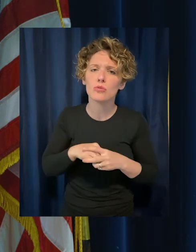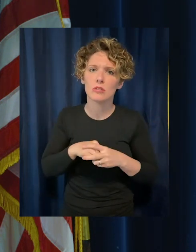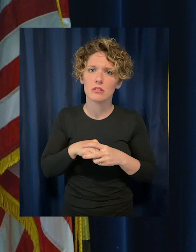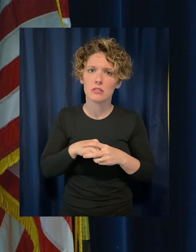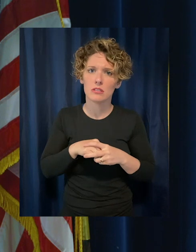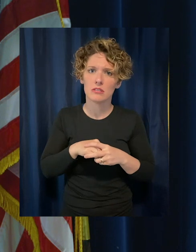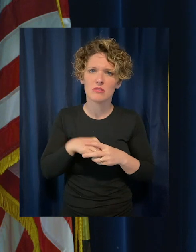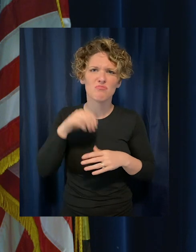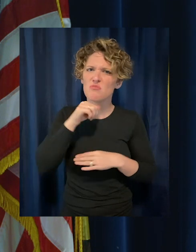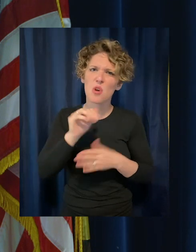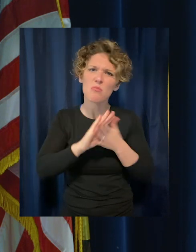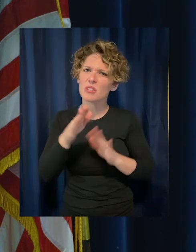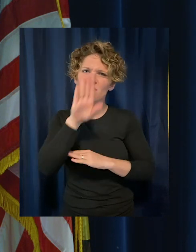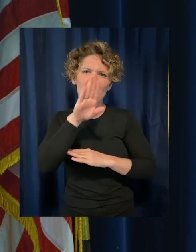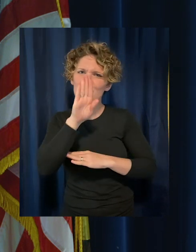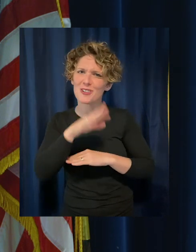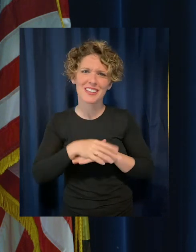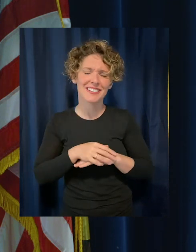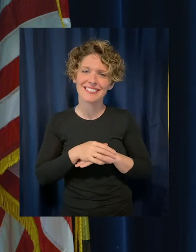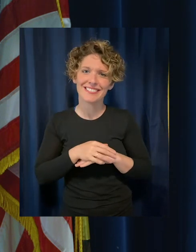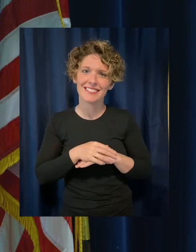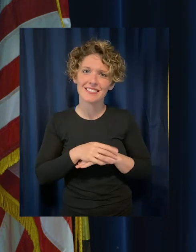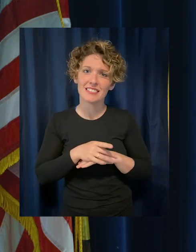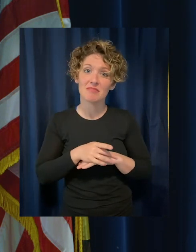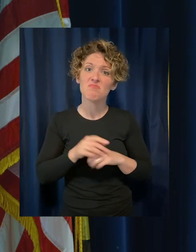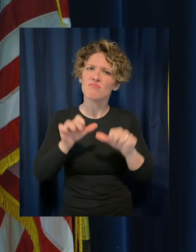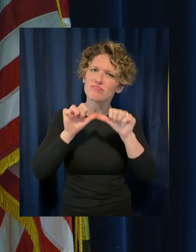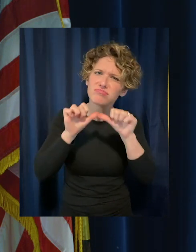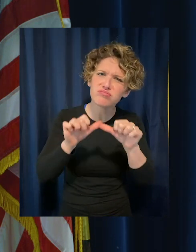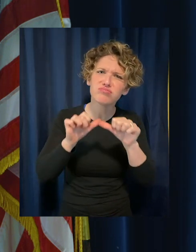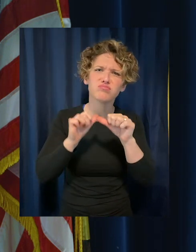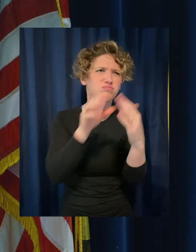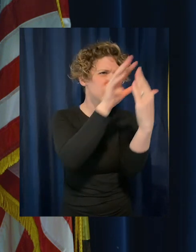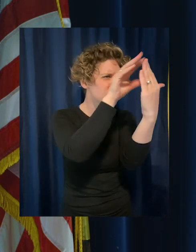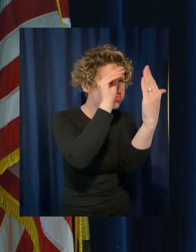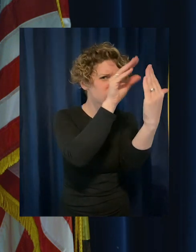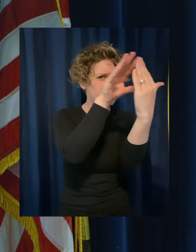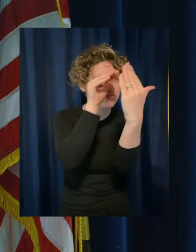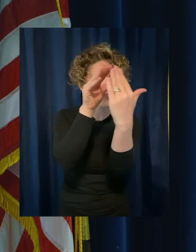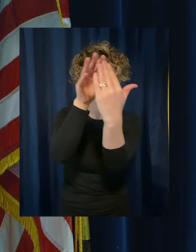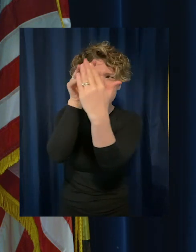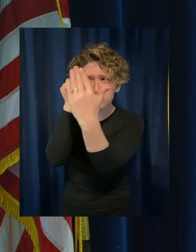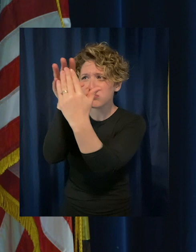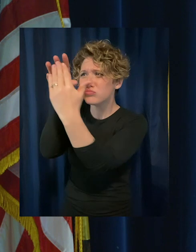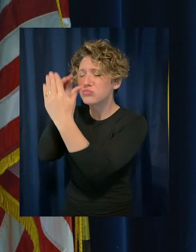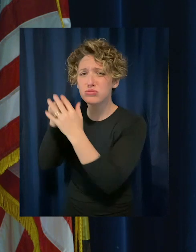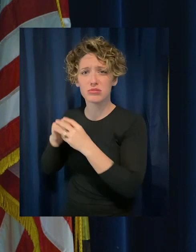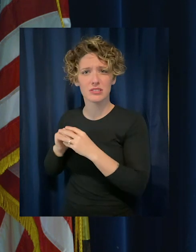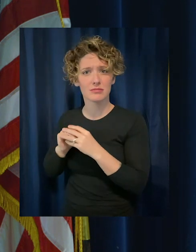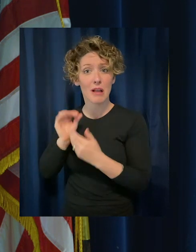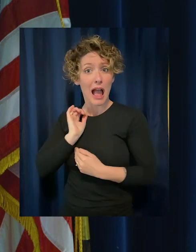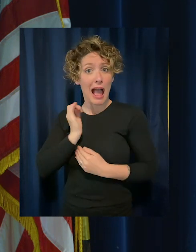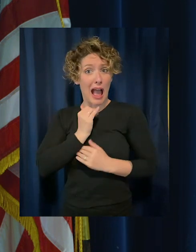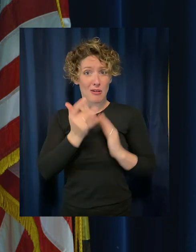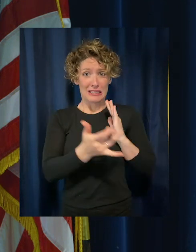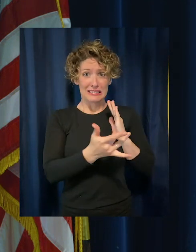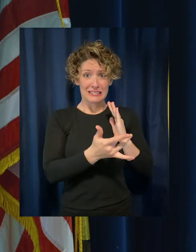That is most important. With constant technological advances in every field